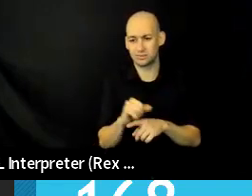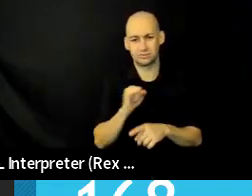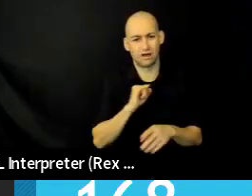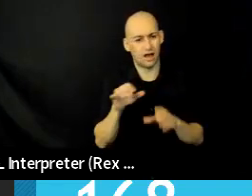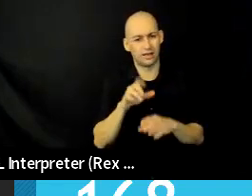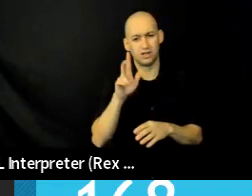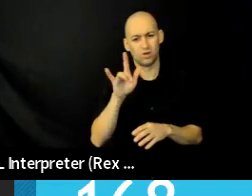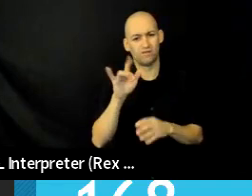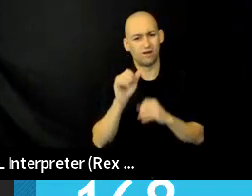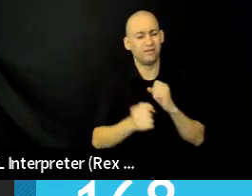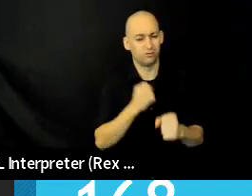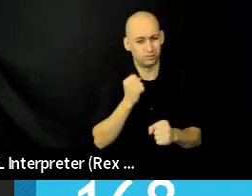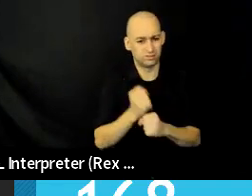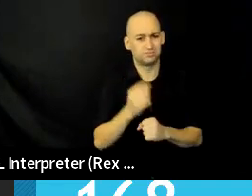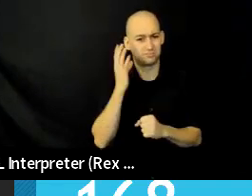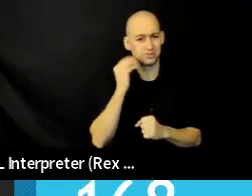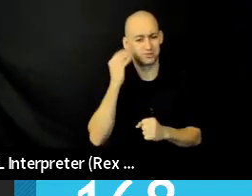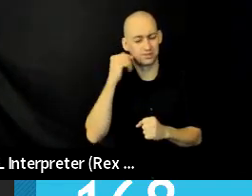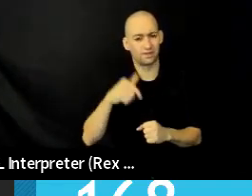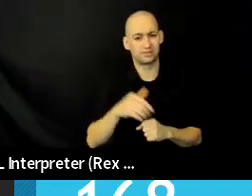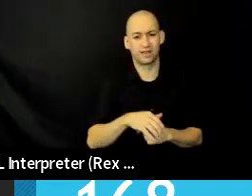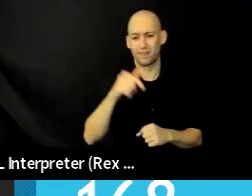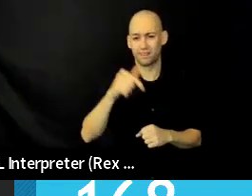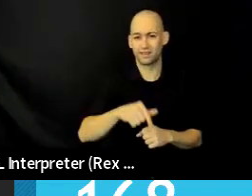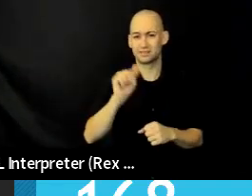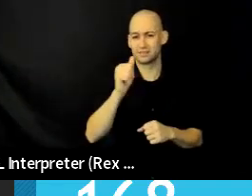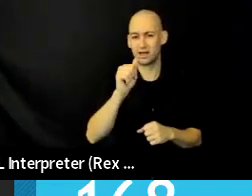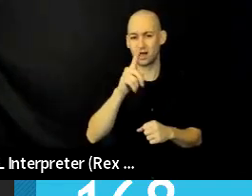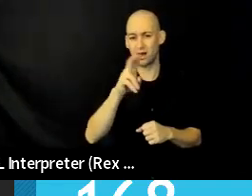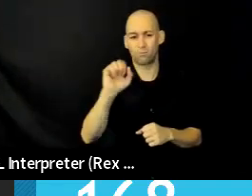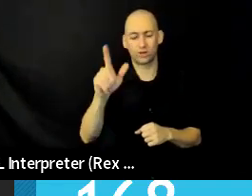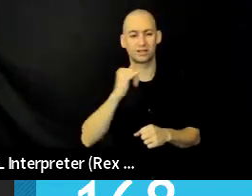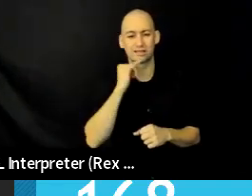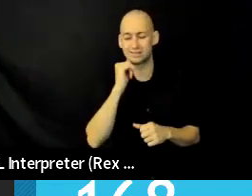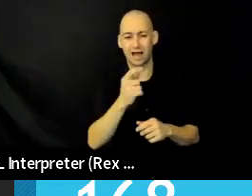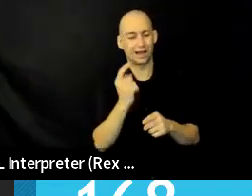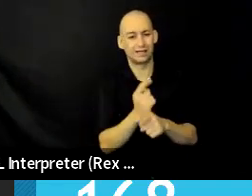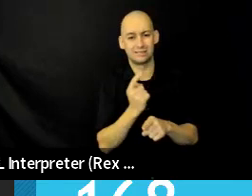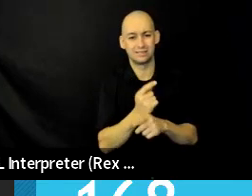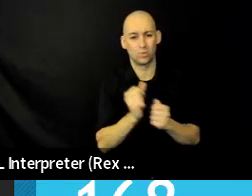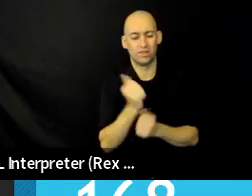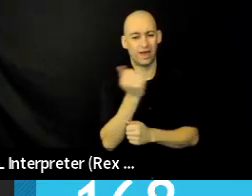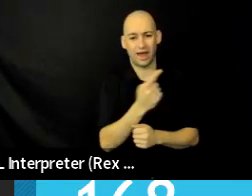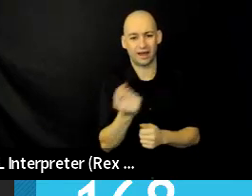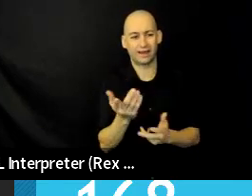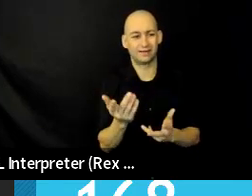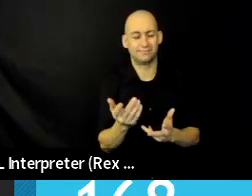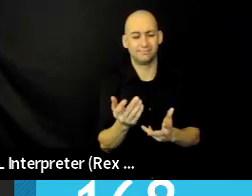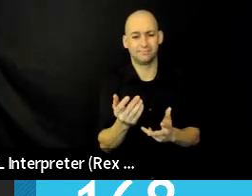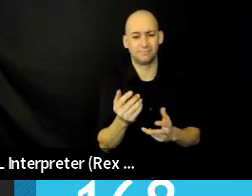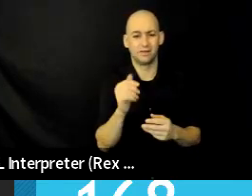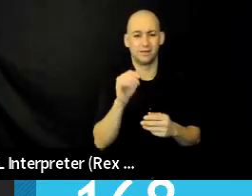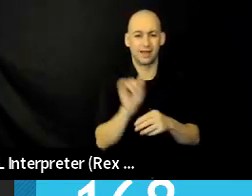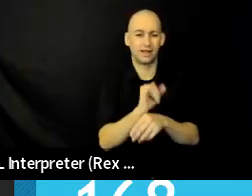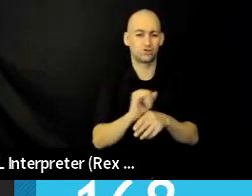about 25 years. This appraisal is not consistent with any industry practices of any appraiser that